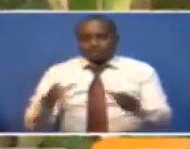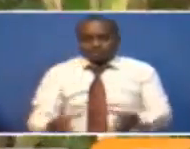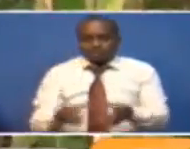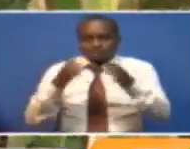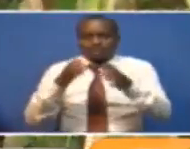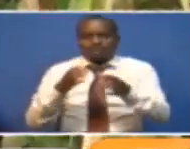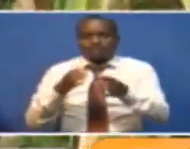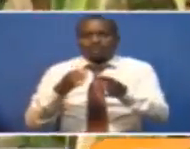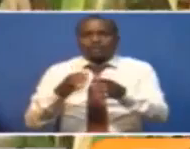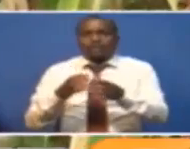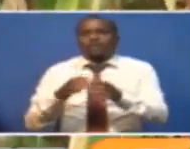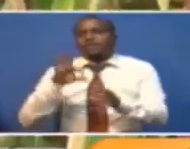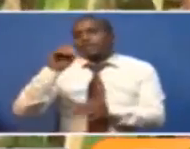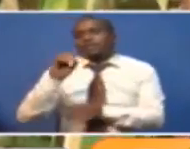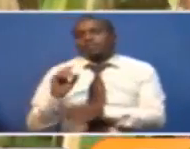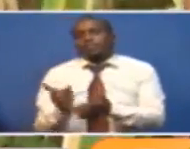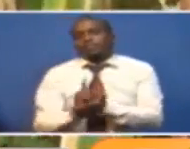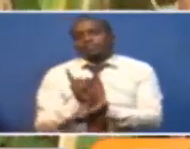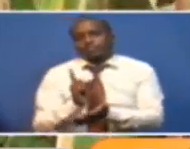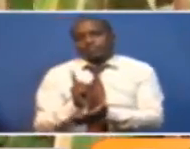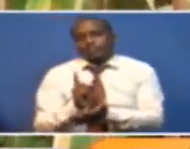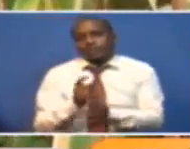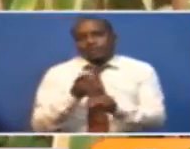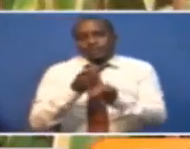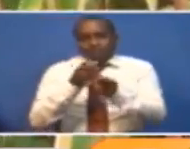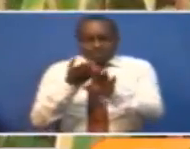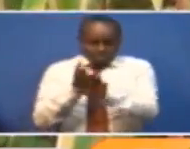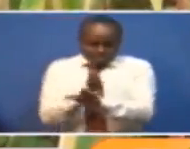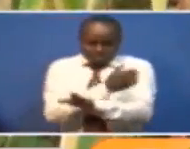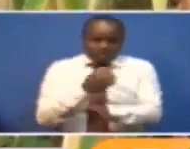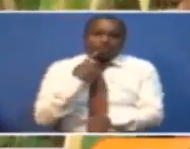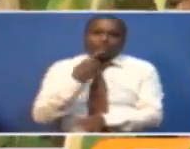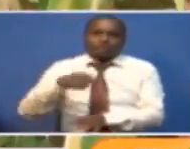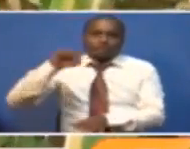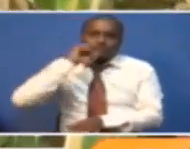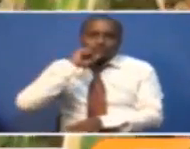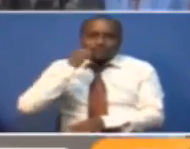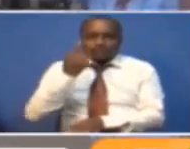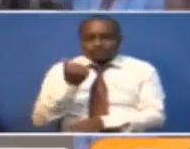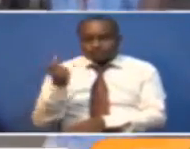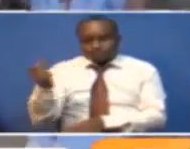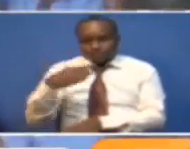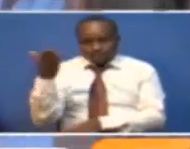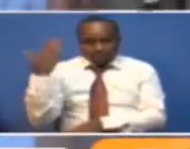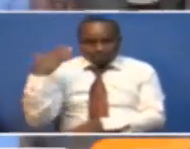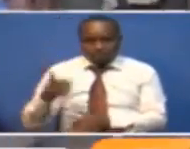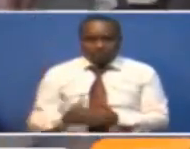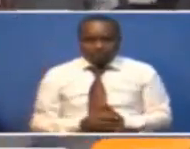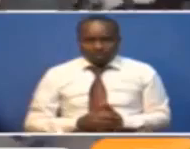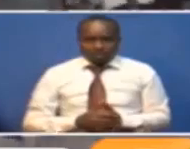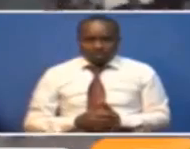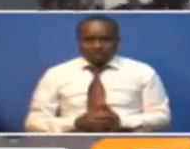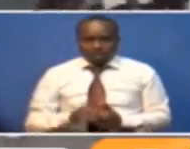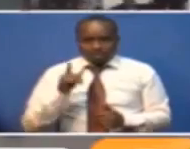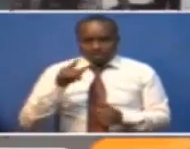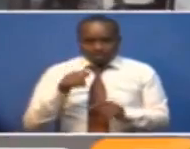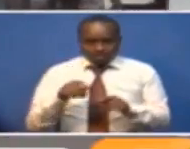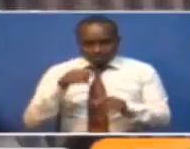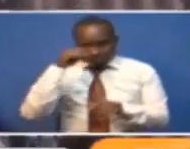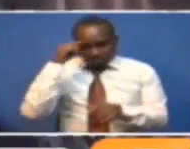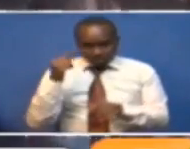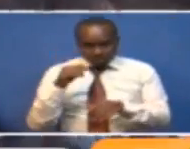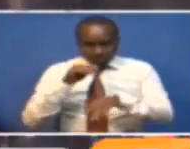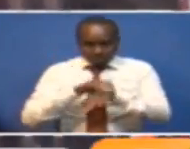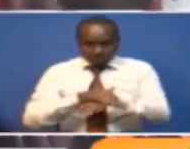low as 30 shillings, down from 150 shillings a few months earlier. This attributed to good